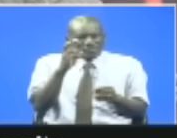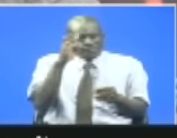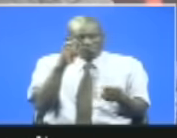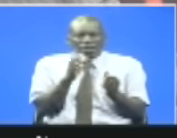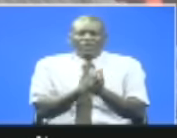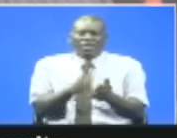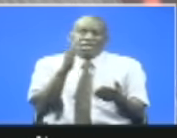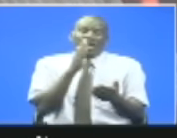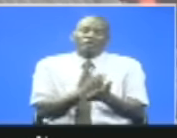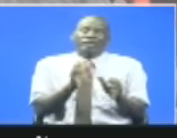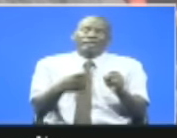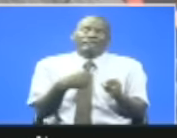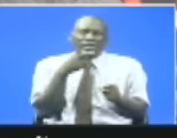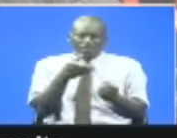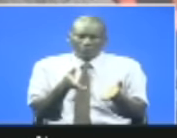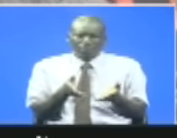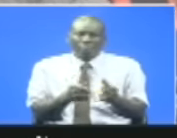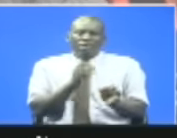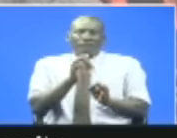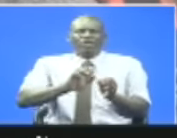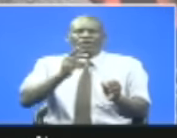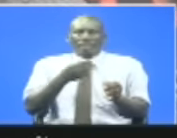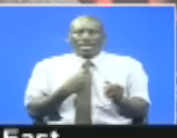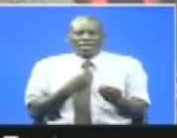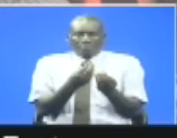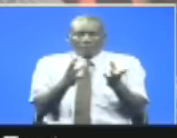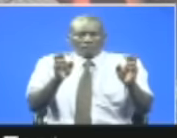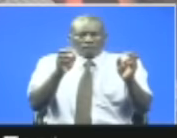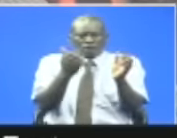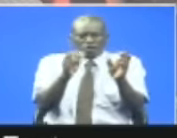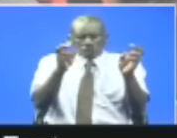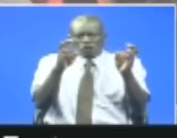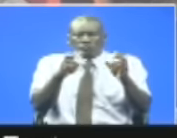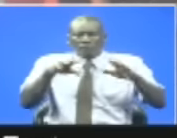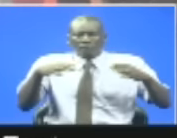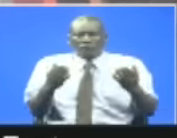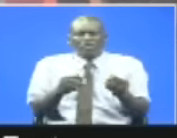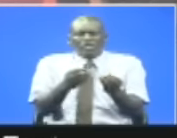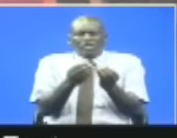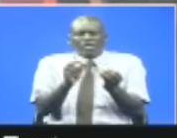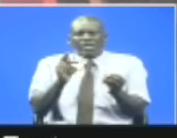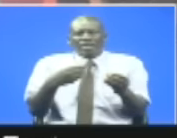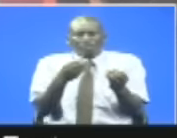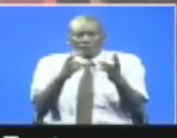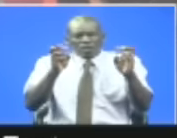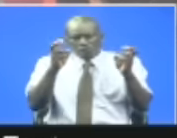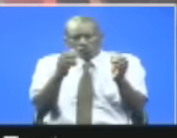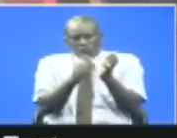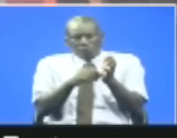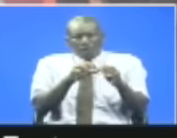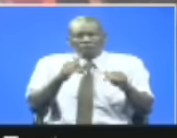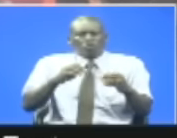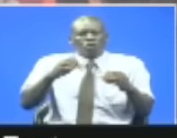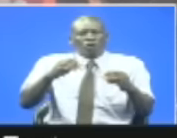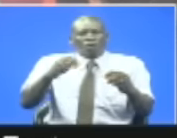actually, let me say this, Larry. Kenya has had so many issues regarding party nomination, party primaries. And I